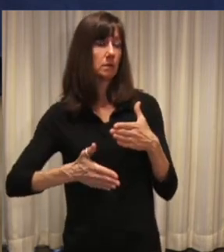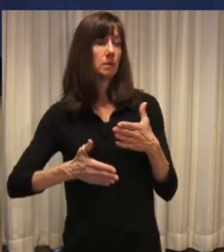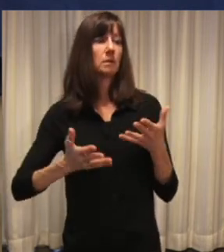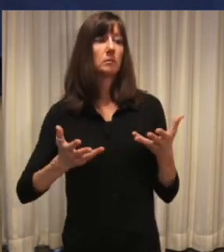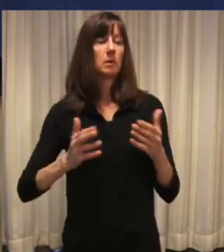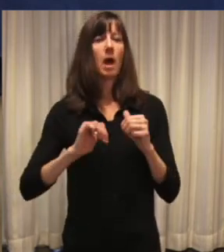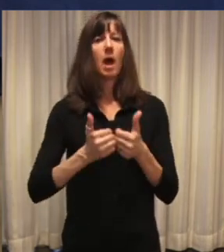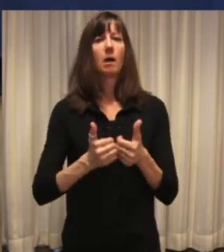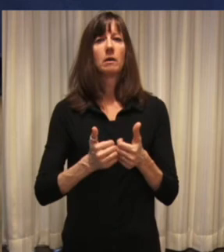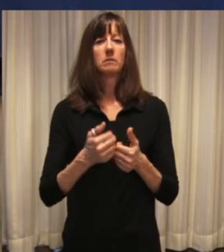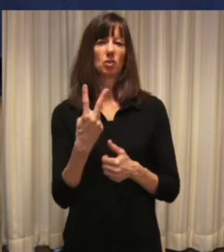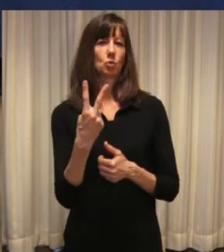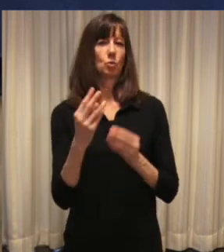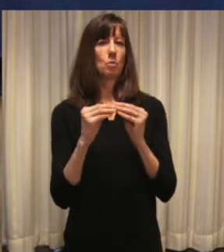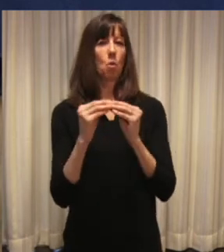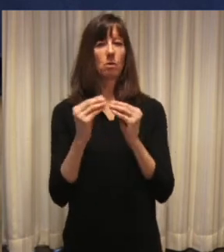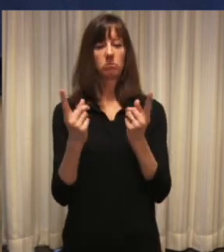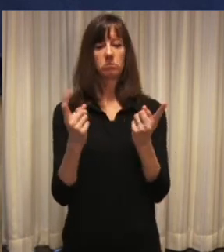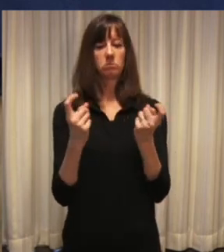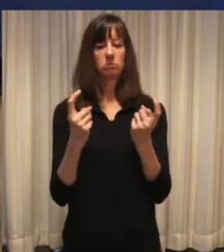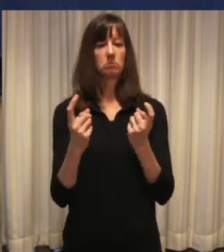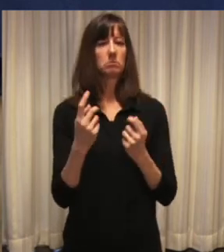we'll end with two quick ones.